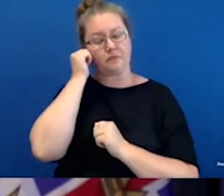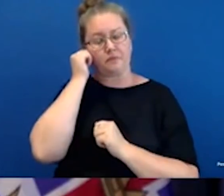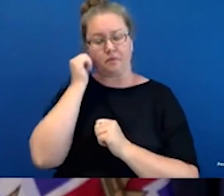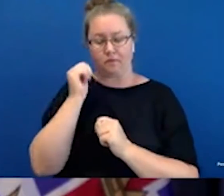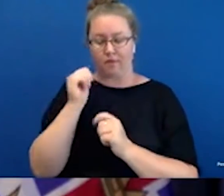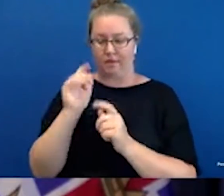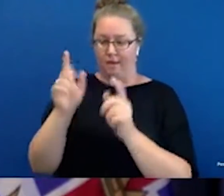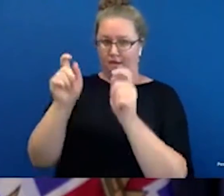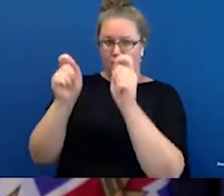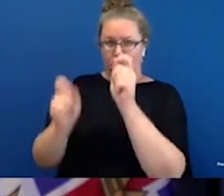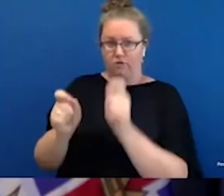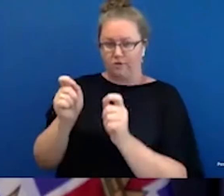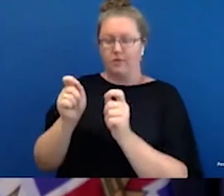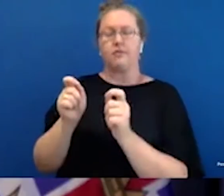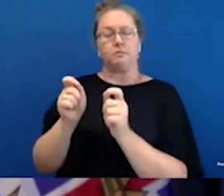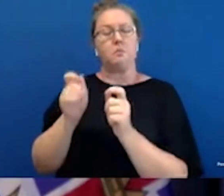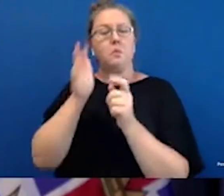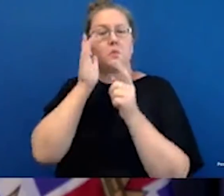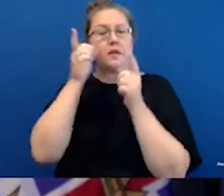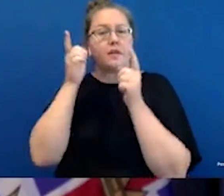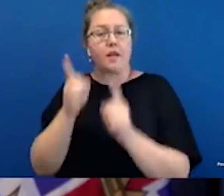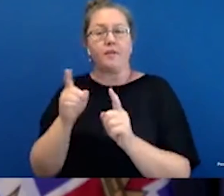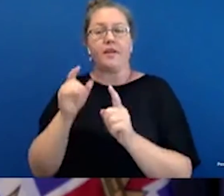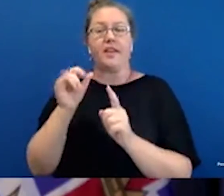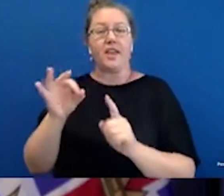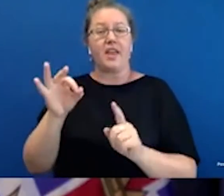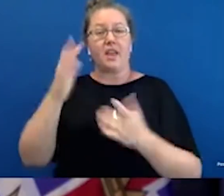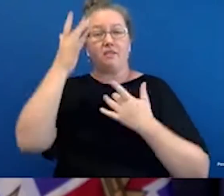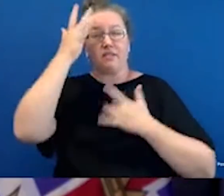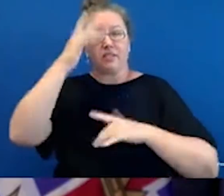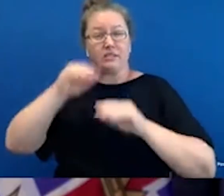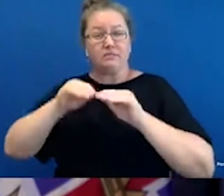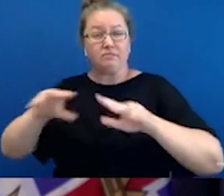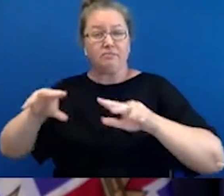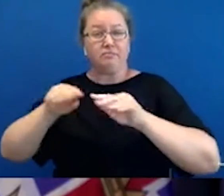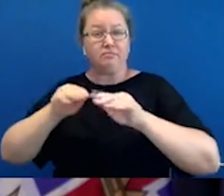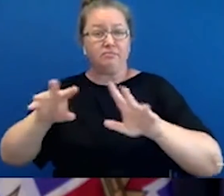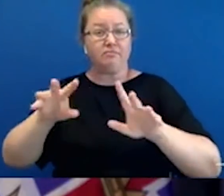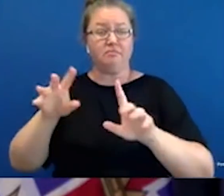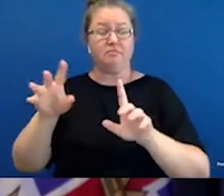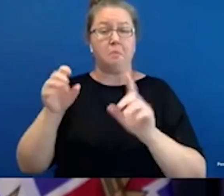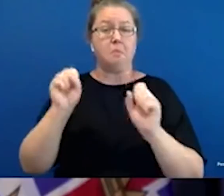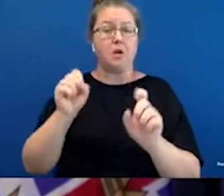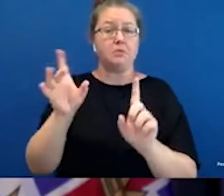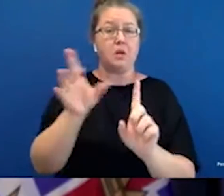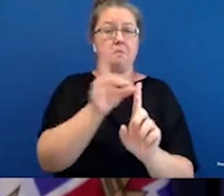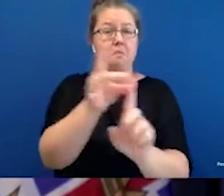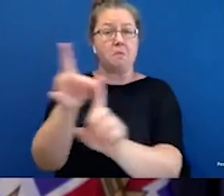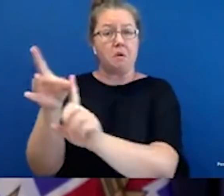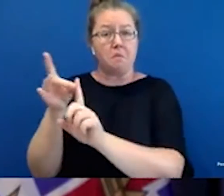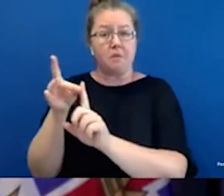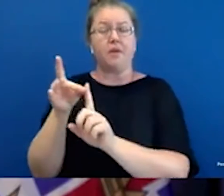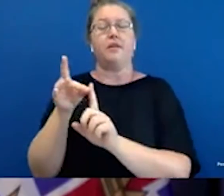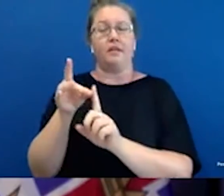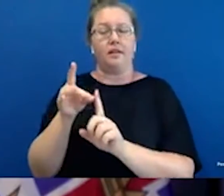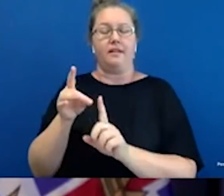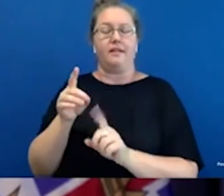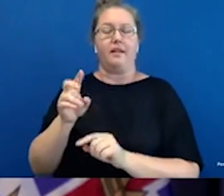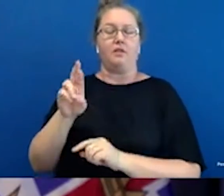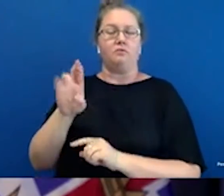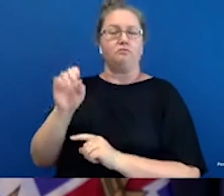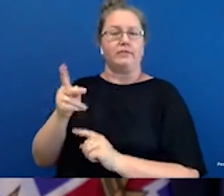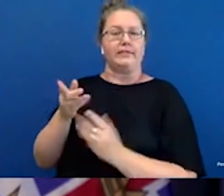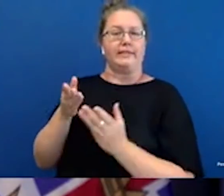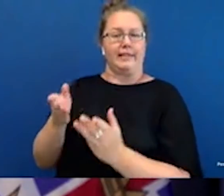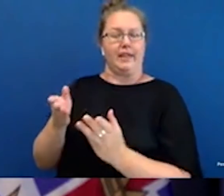and what we will continue to do is make adjustments where we see that exposure events continue to happen where risk